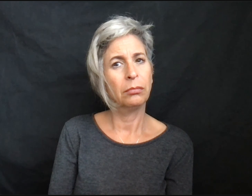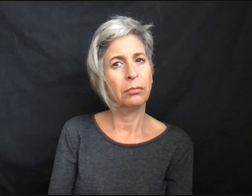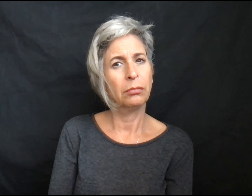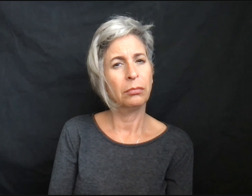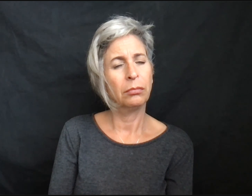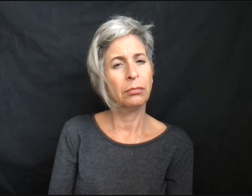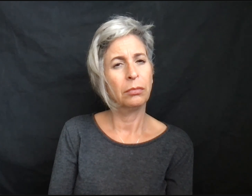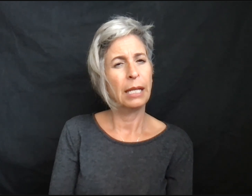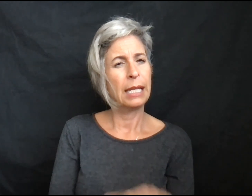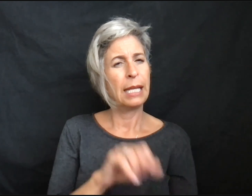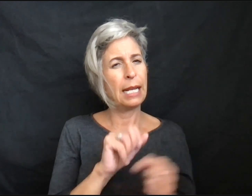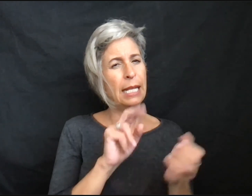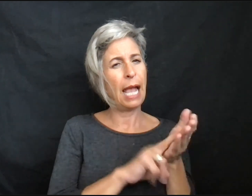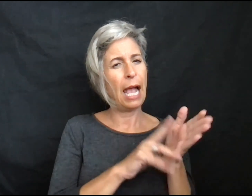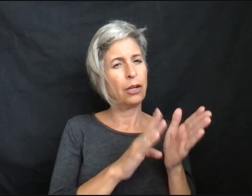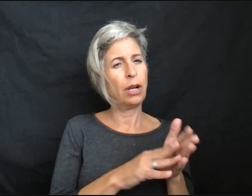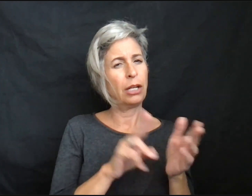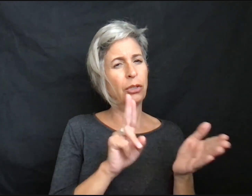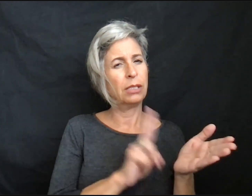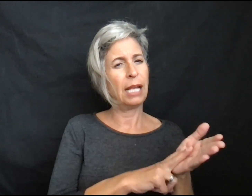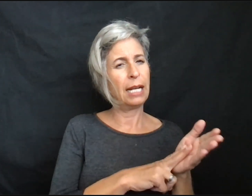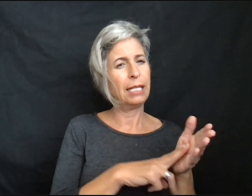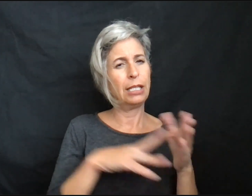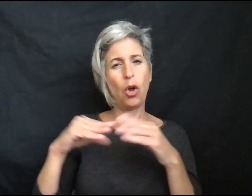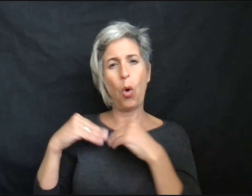as both owner and contractor.